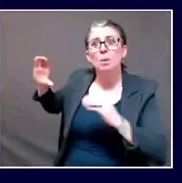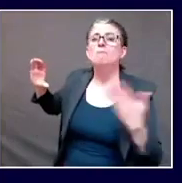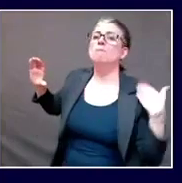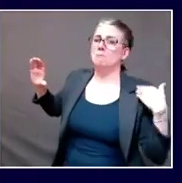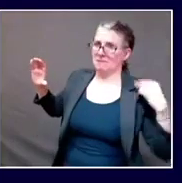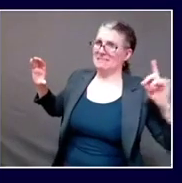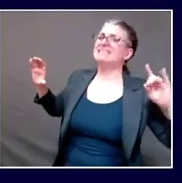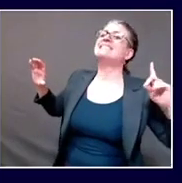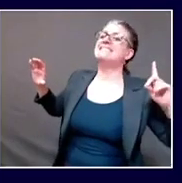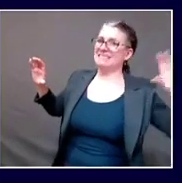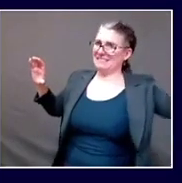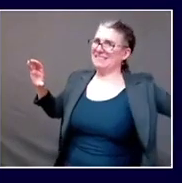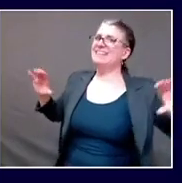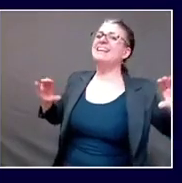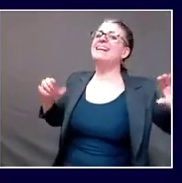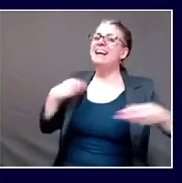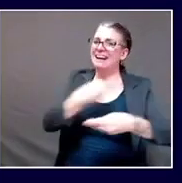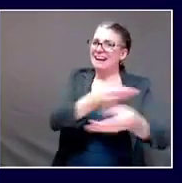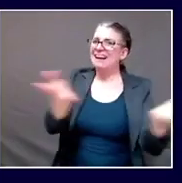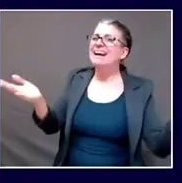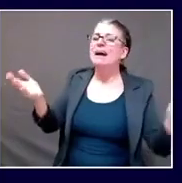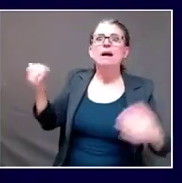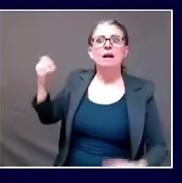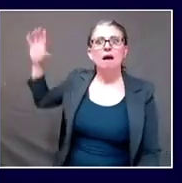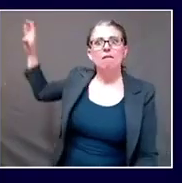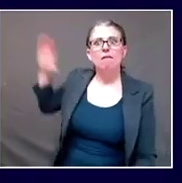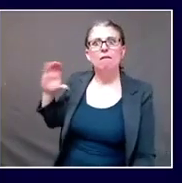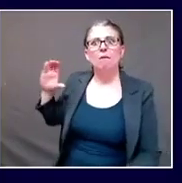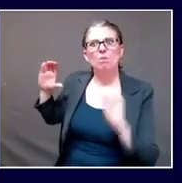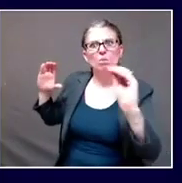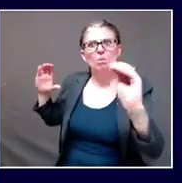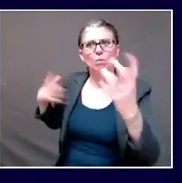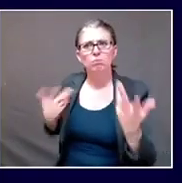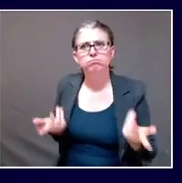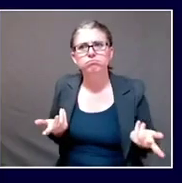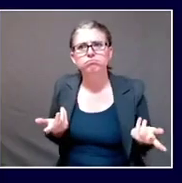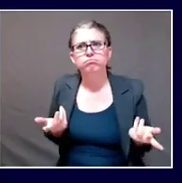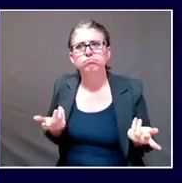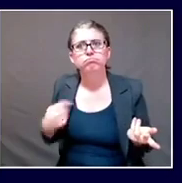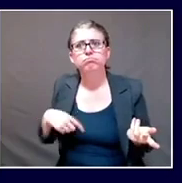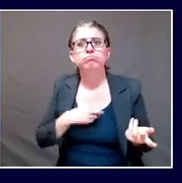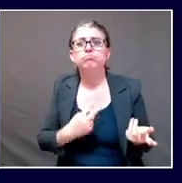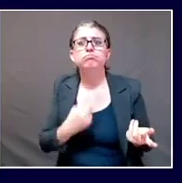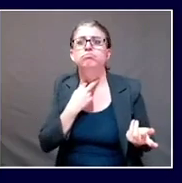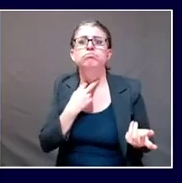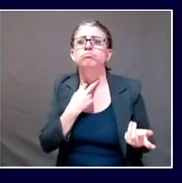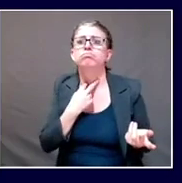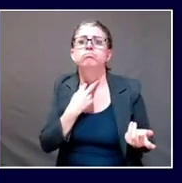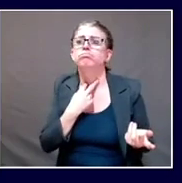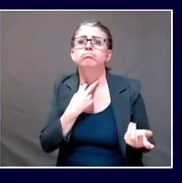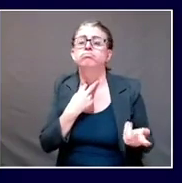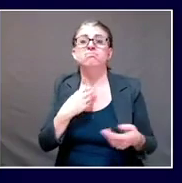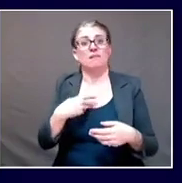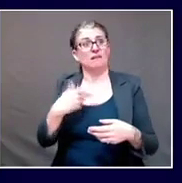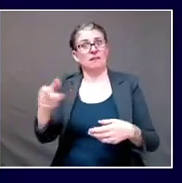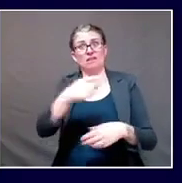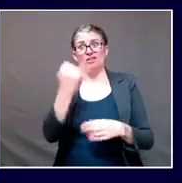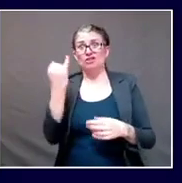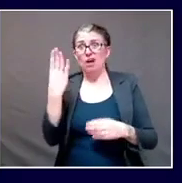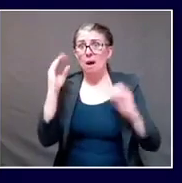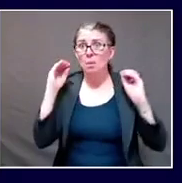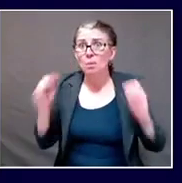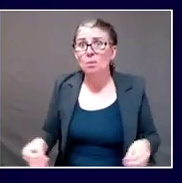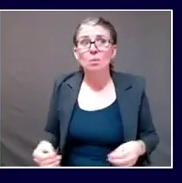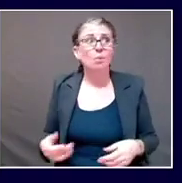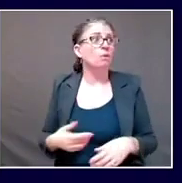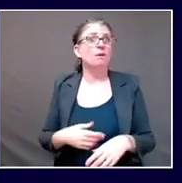benefits flowing to those who lose their jobs. I don't want to see people lose their jobs. We see unemployment benefits